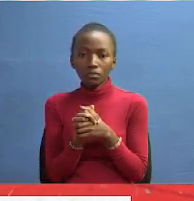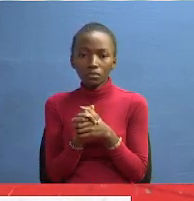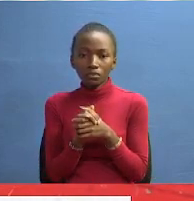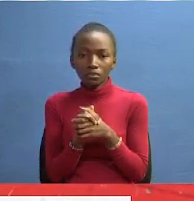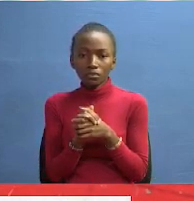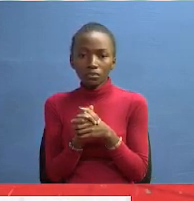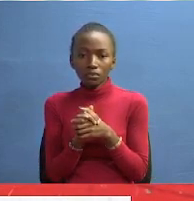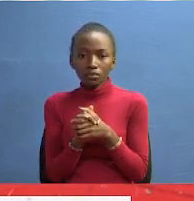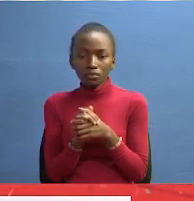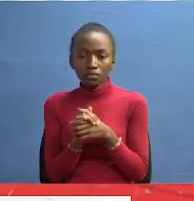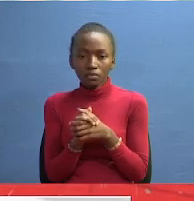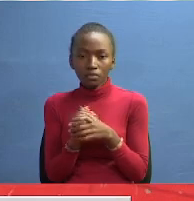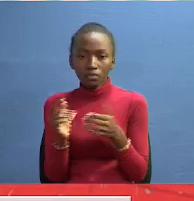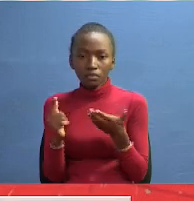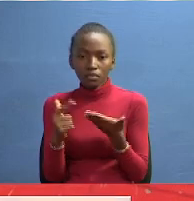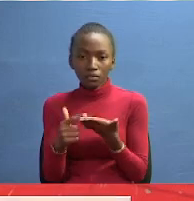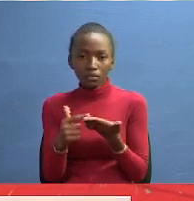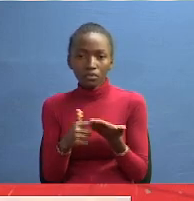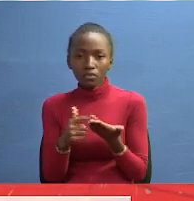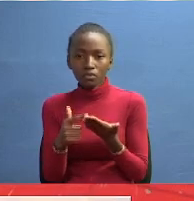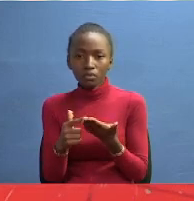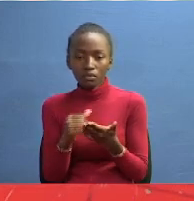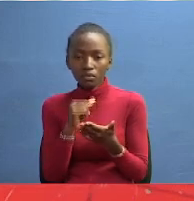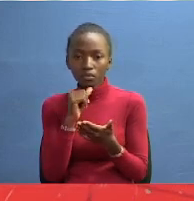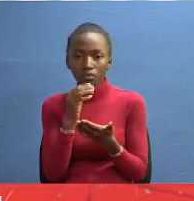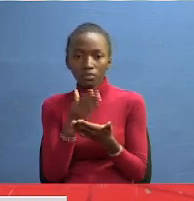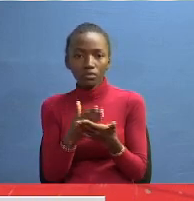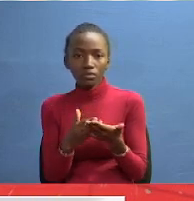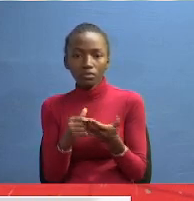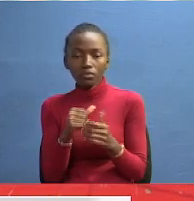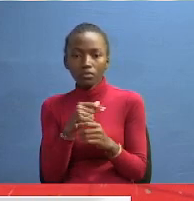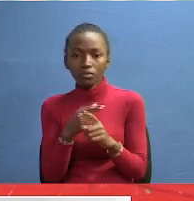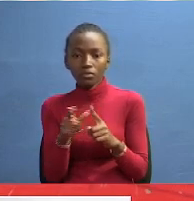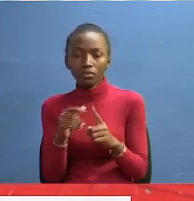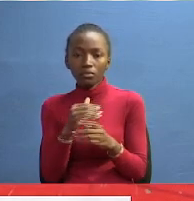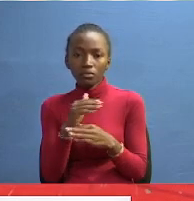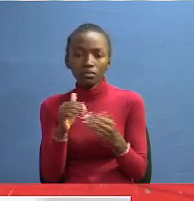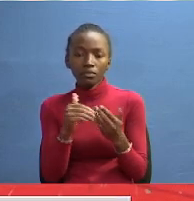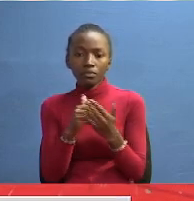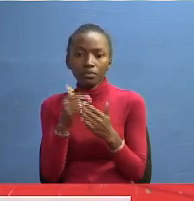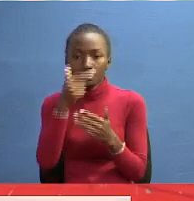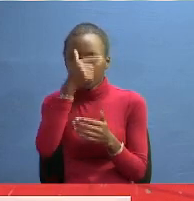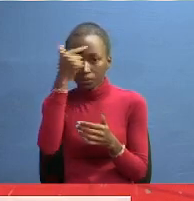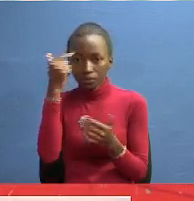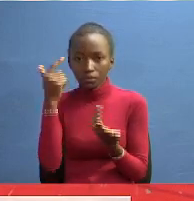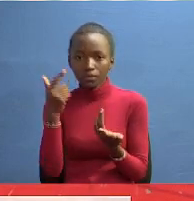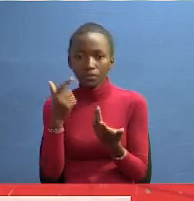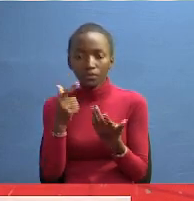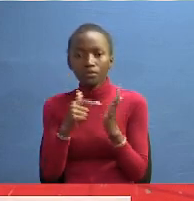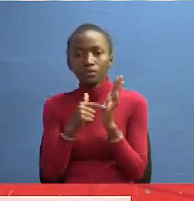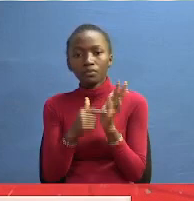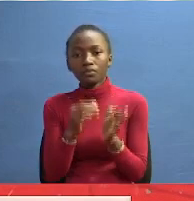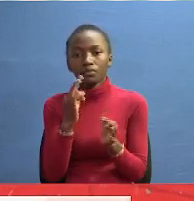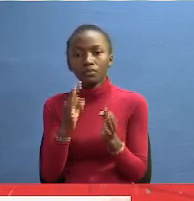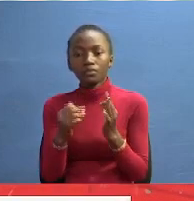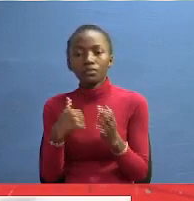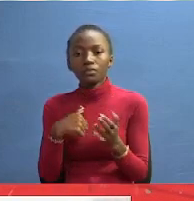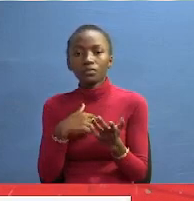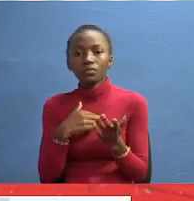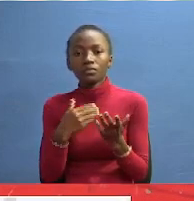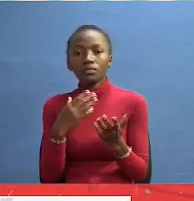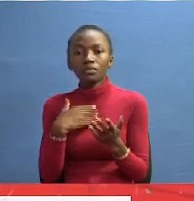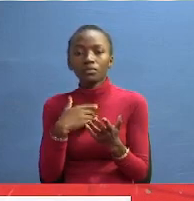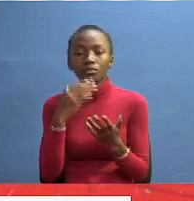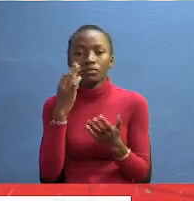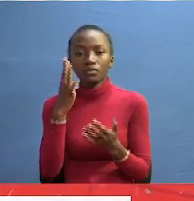and not a part of them, but all of them, because if we say that we have got, say, for example, 50, the question is, what